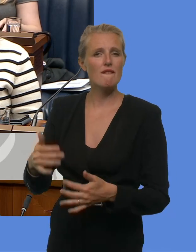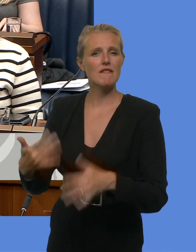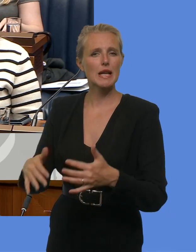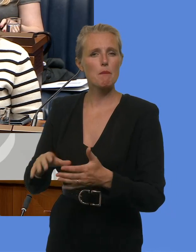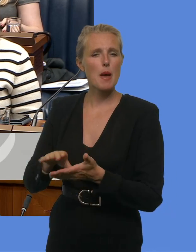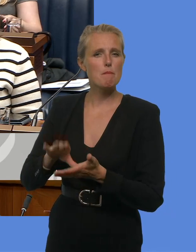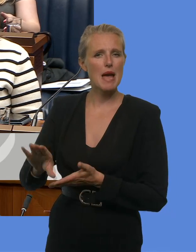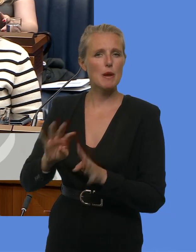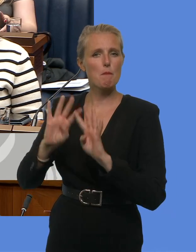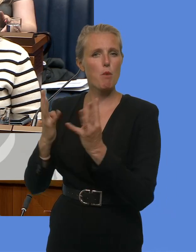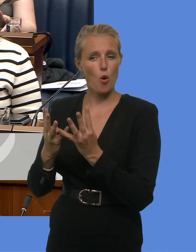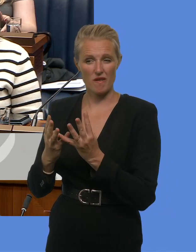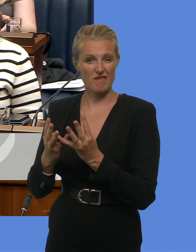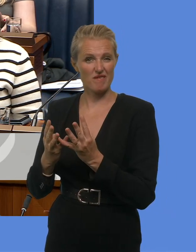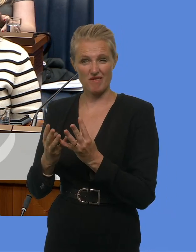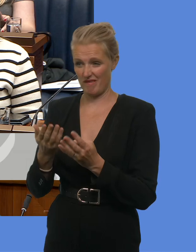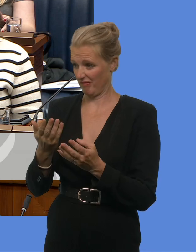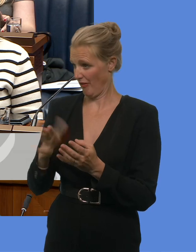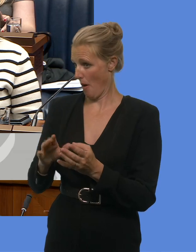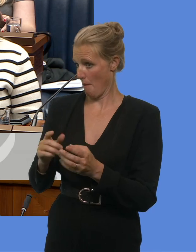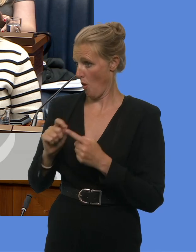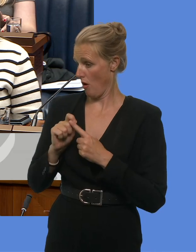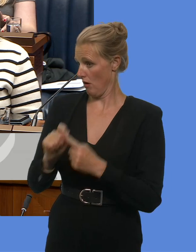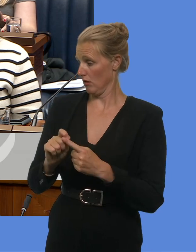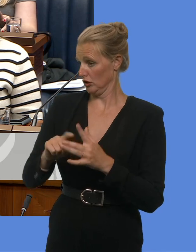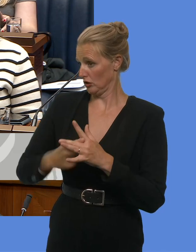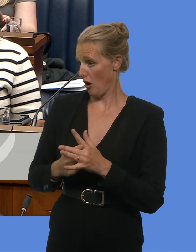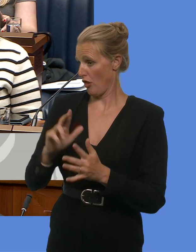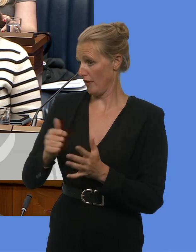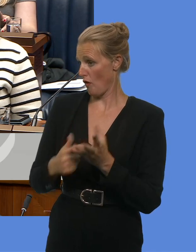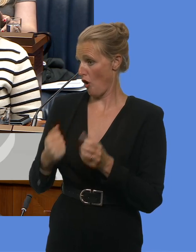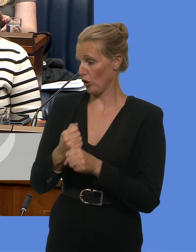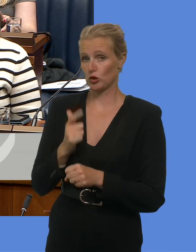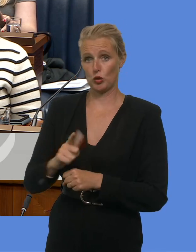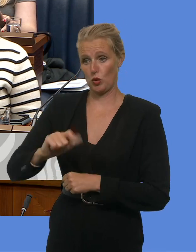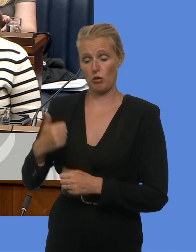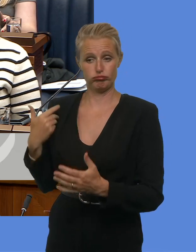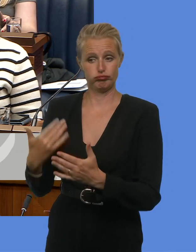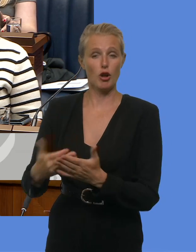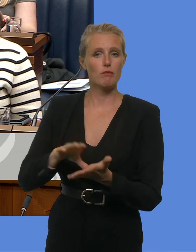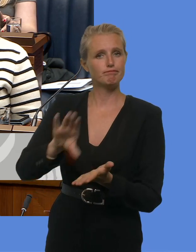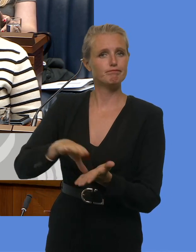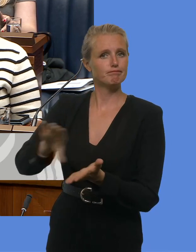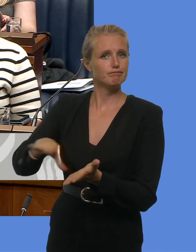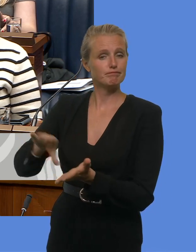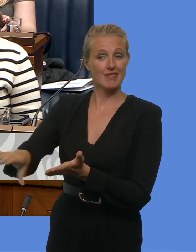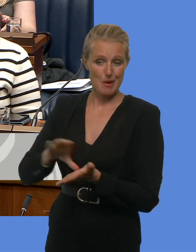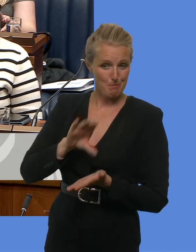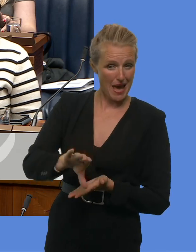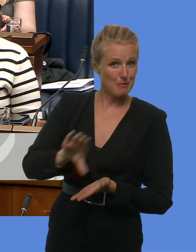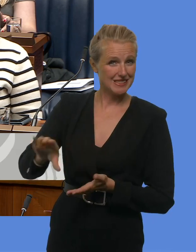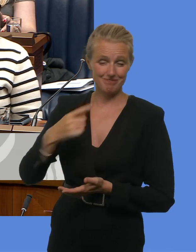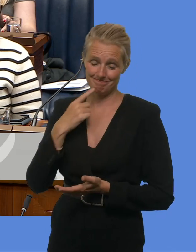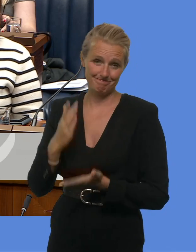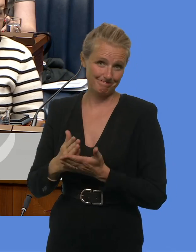to eligible applicants since the scheme opened for applications on the 31st of August 2021. The payments recognise the suffering